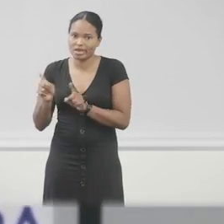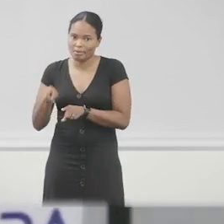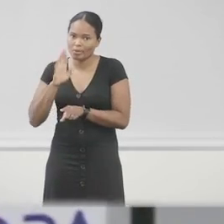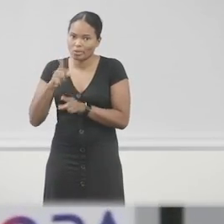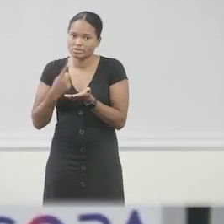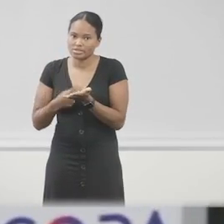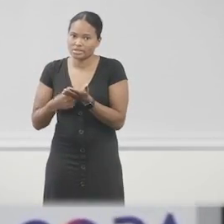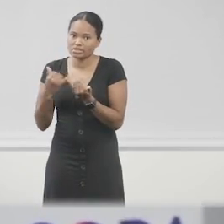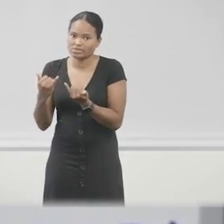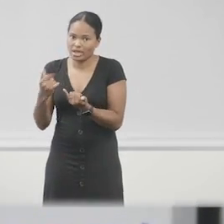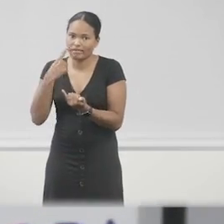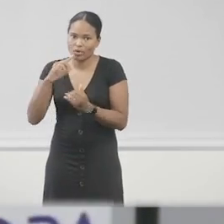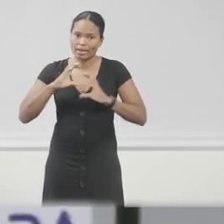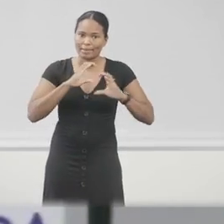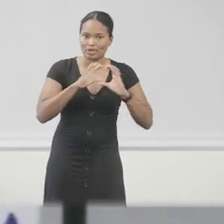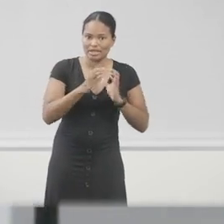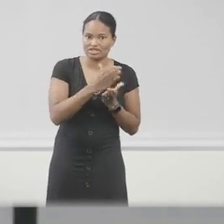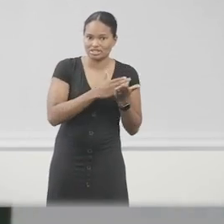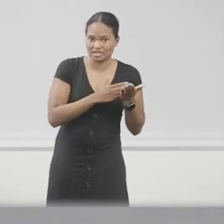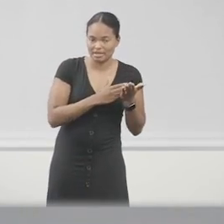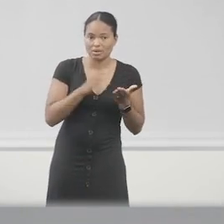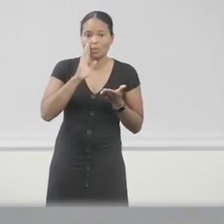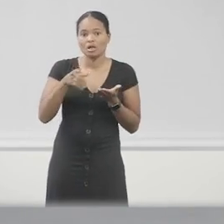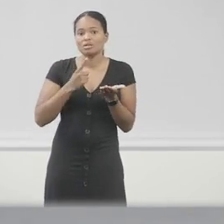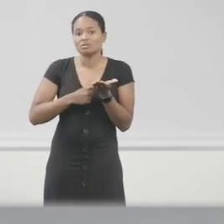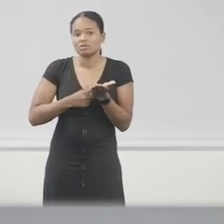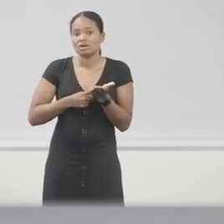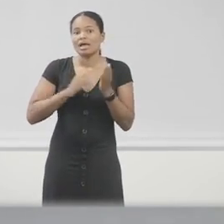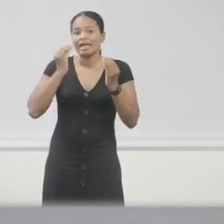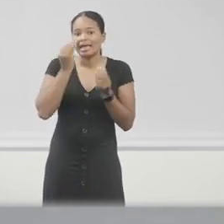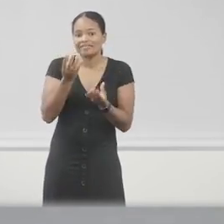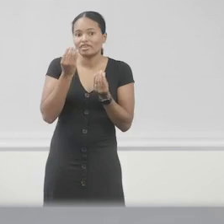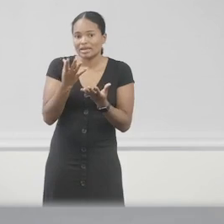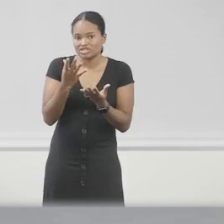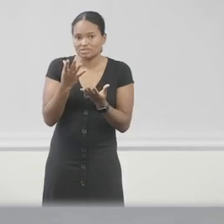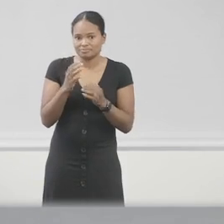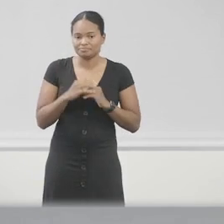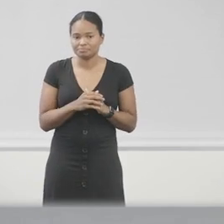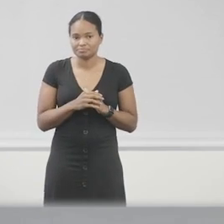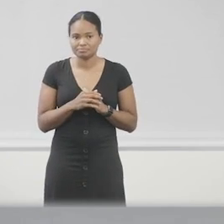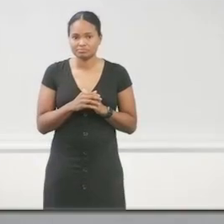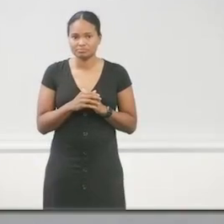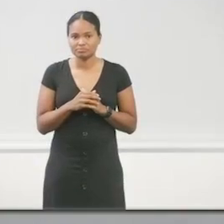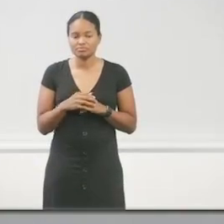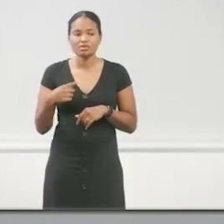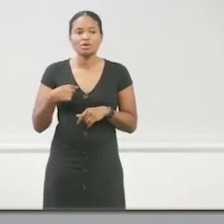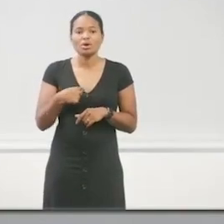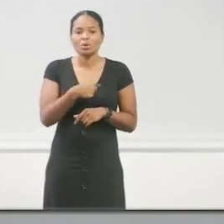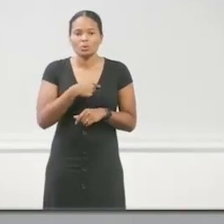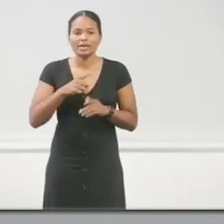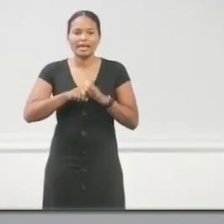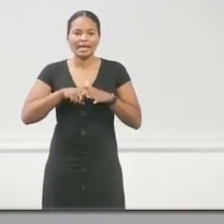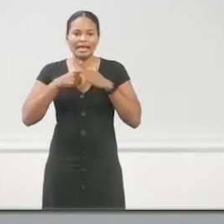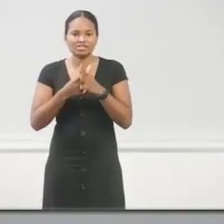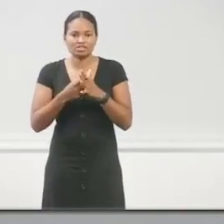communication segment. We're going to talk about information and getting it right. We integrated